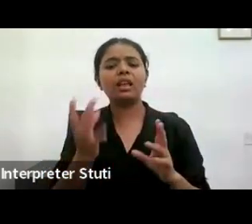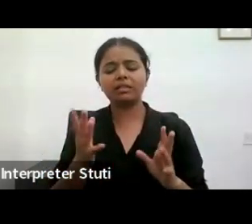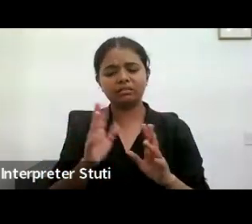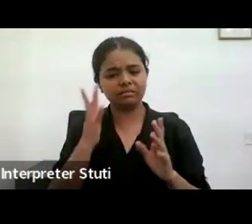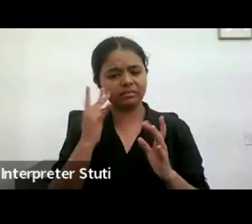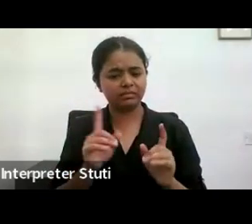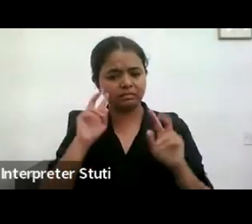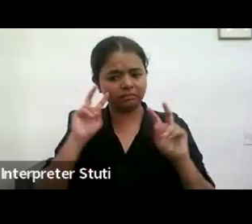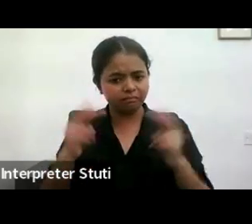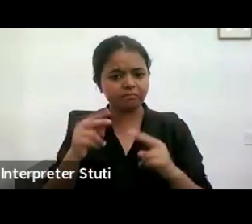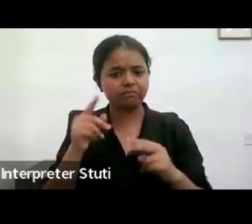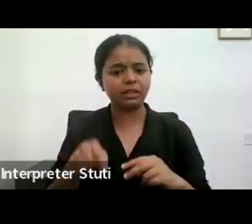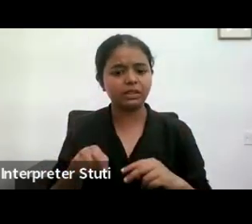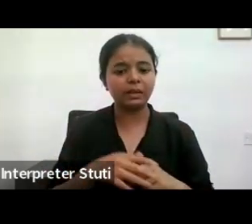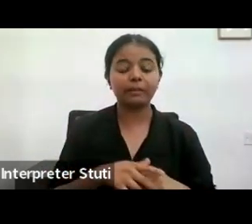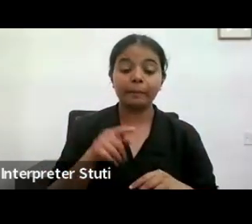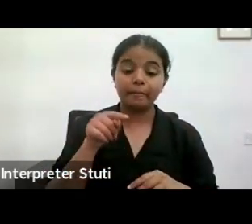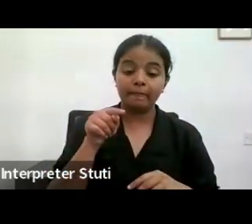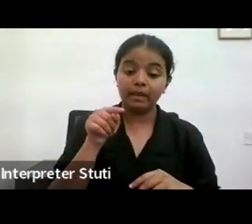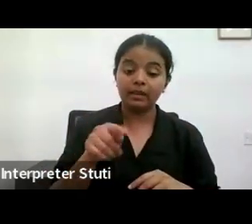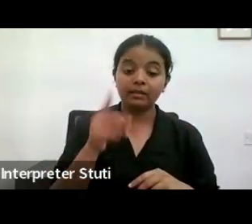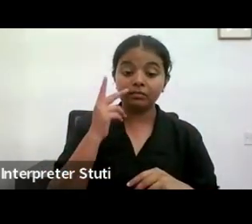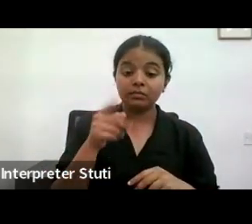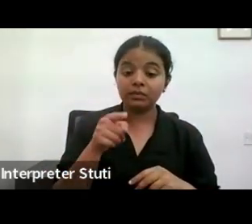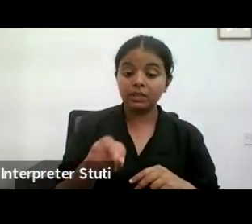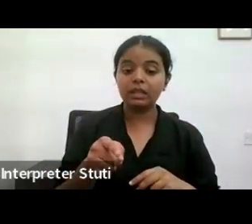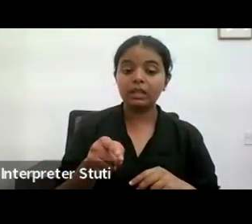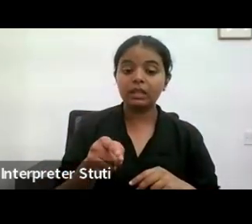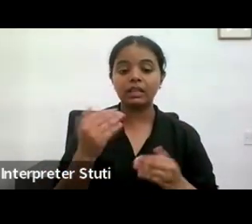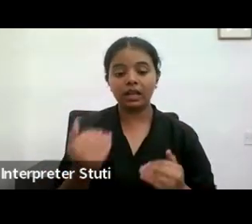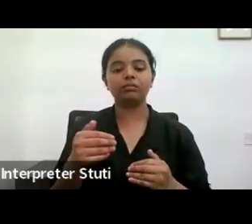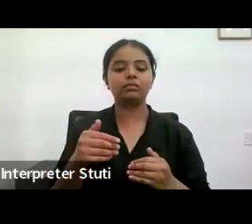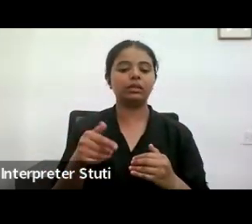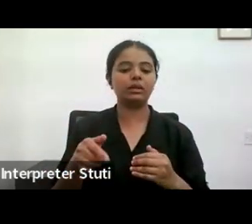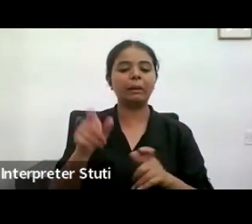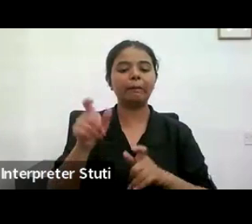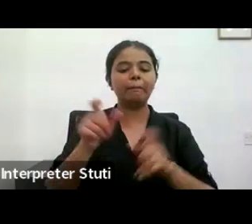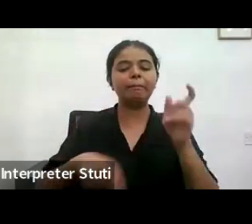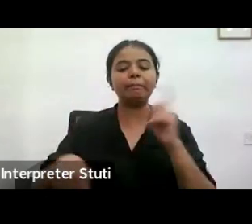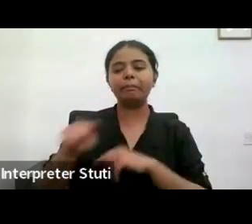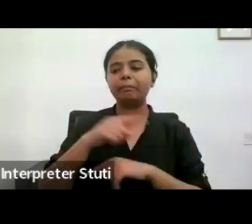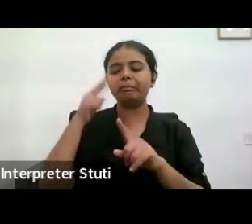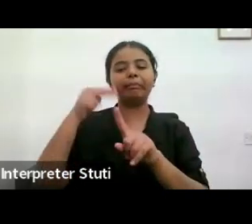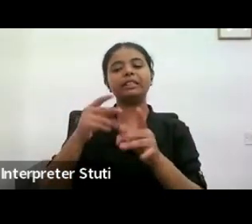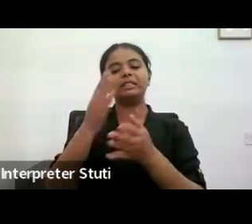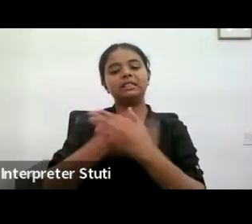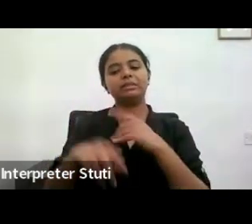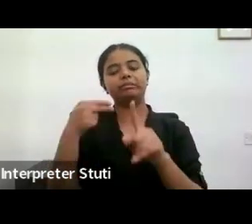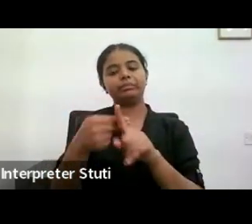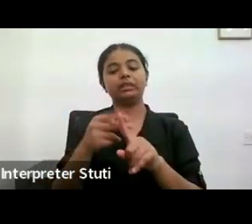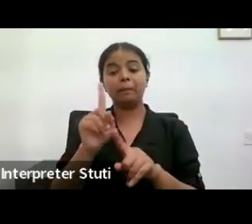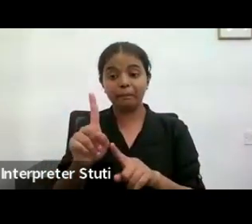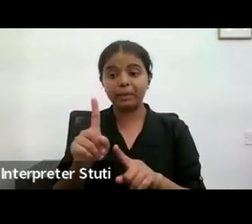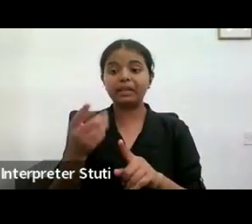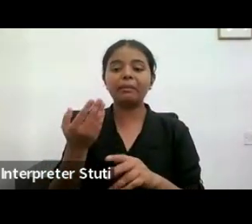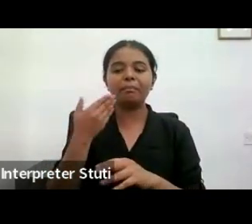are very good at providing the services that are needed. We don't need to reinvent. We don't need to